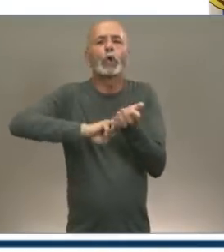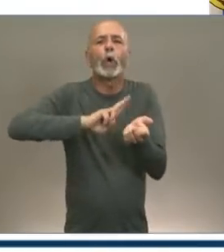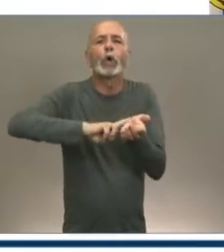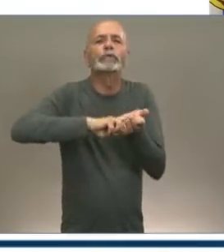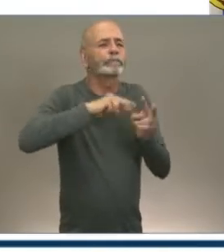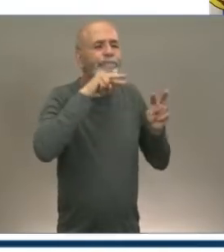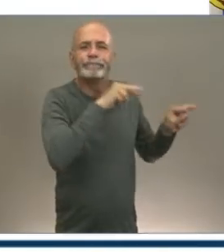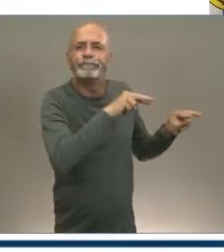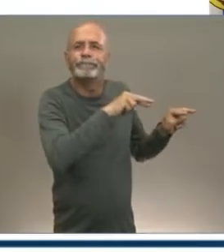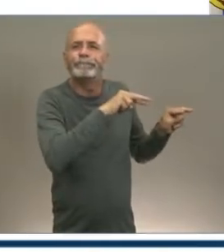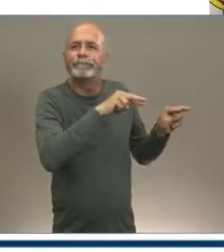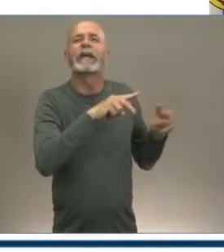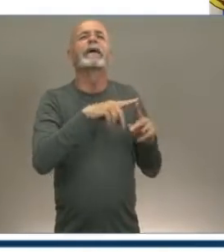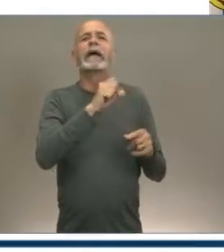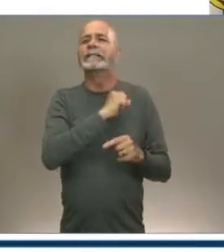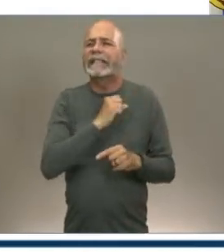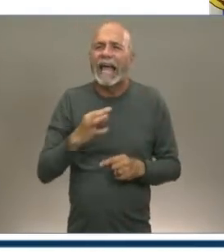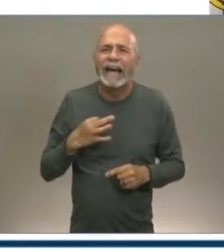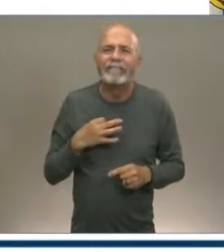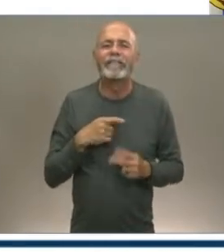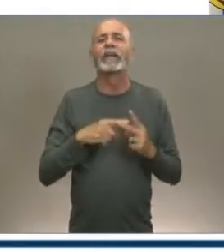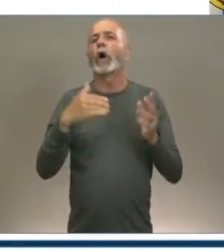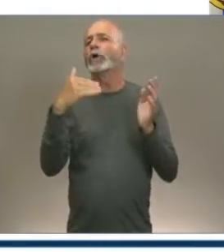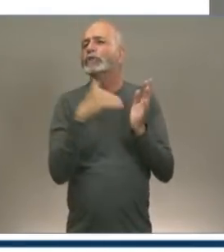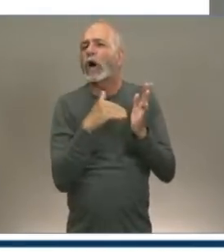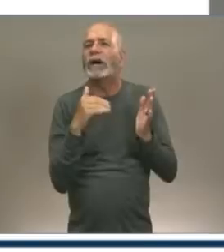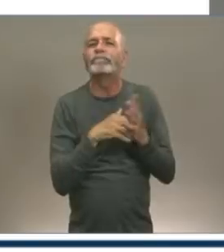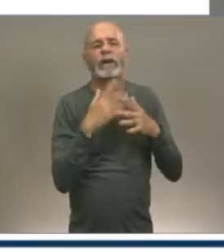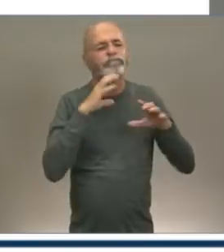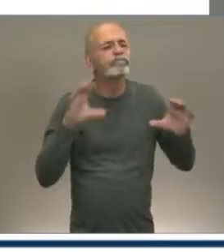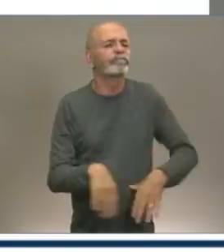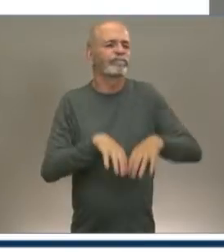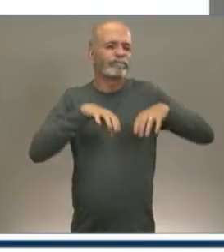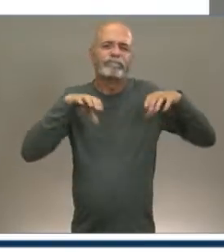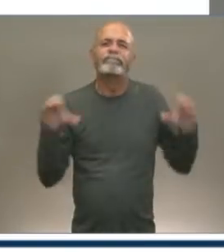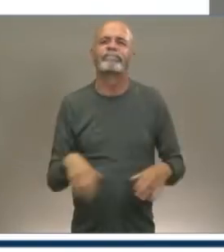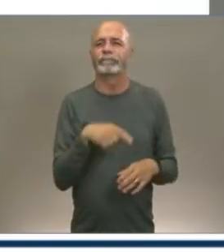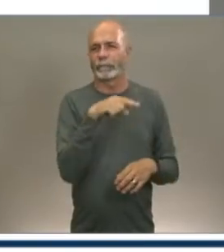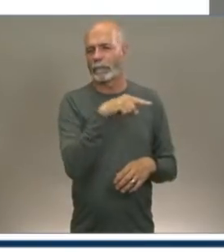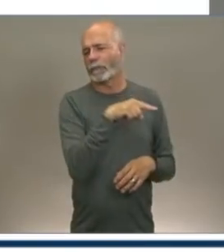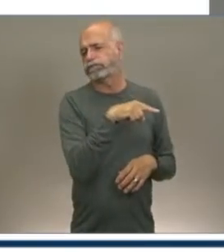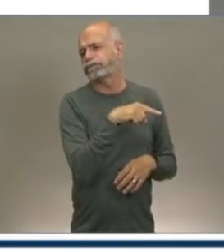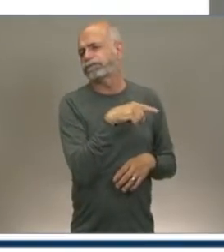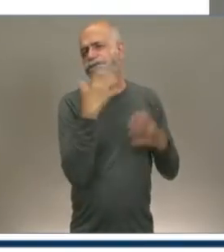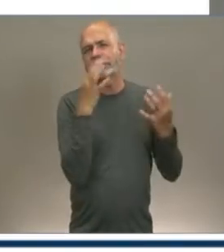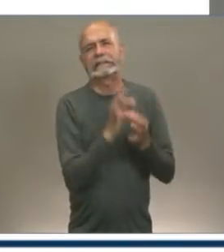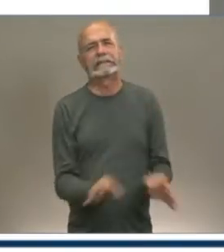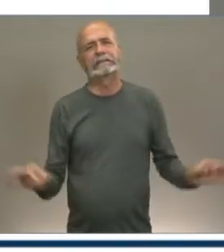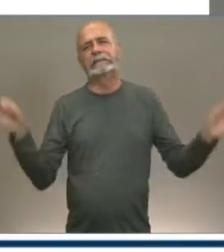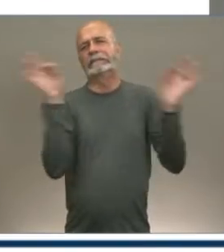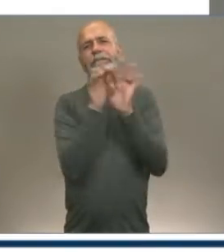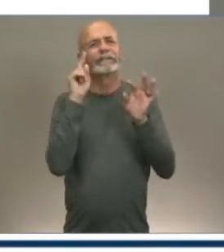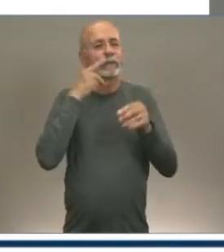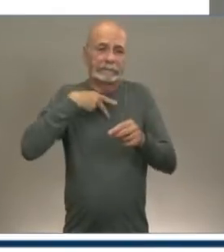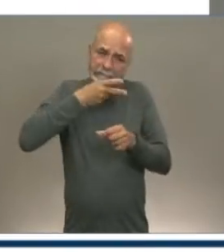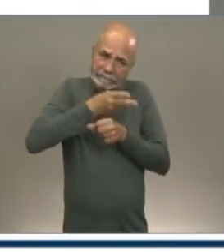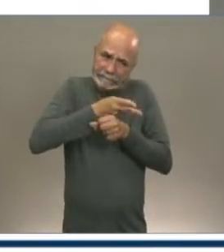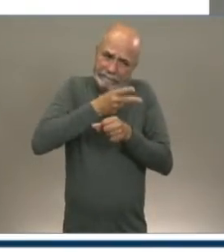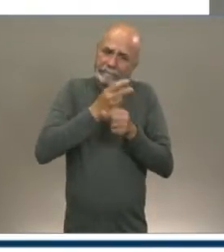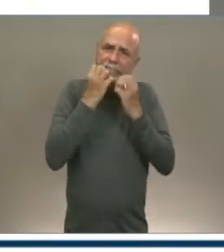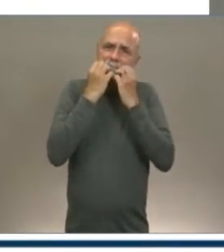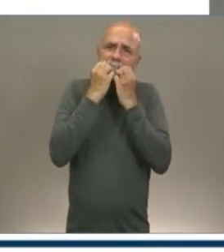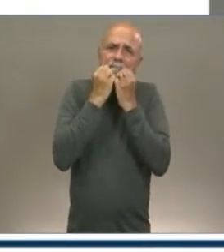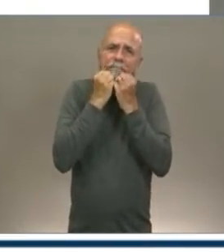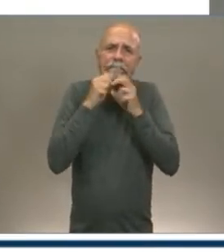long-term care facilities do. They certainly have been an integral part of caring for long-term care residents